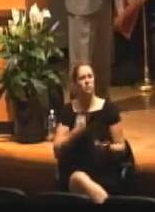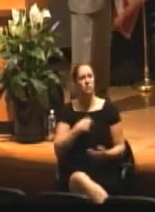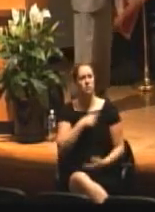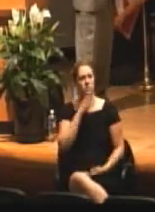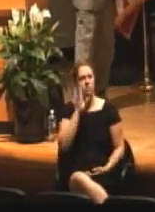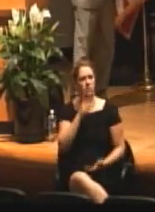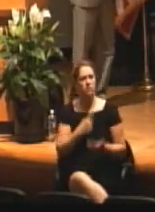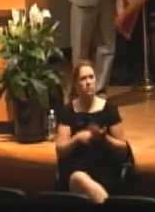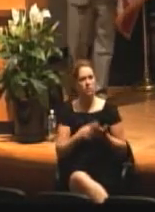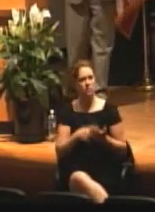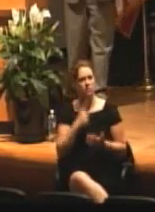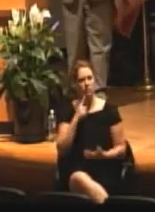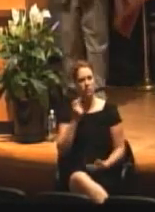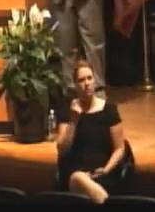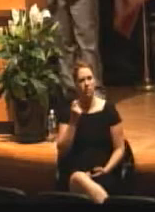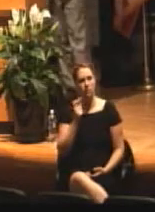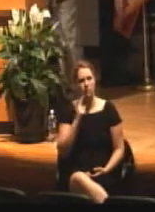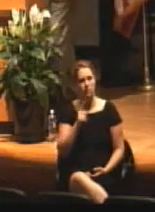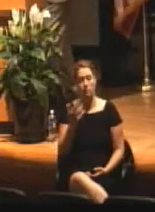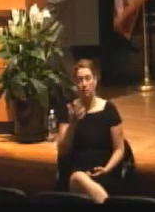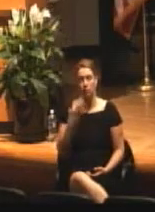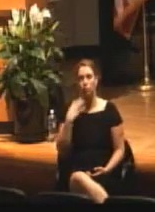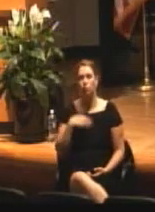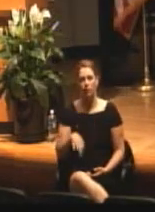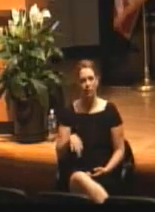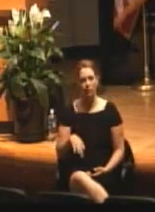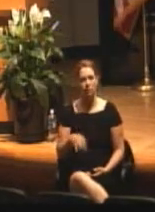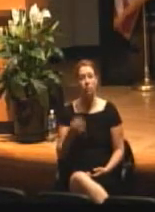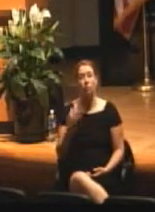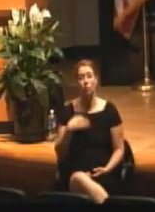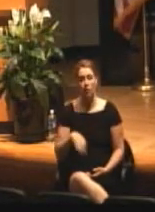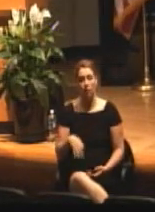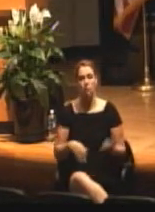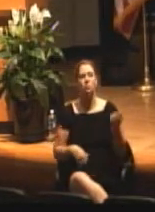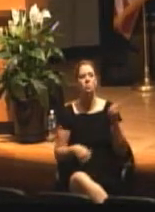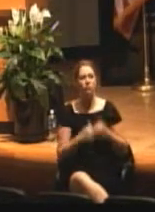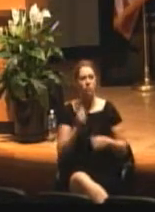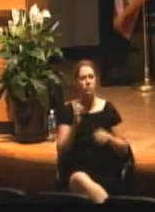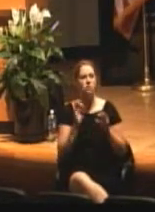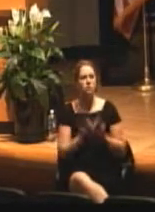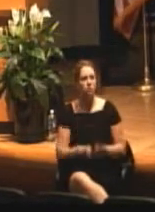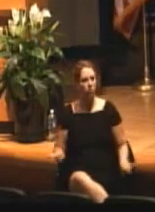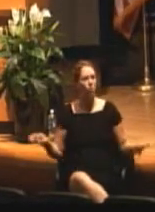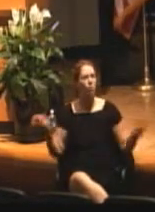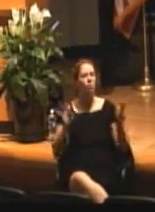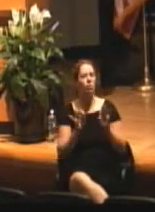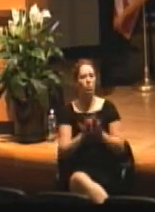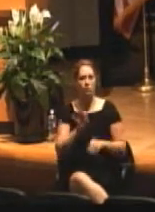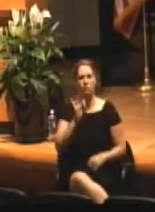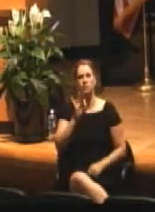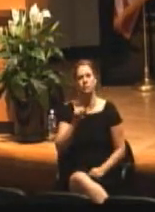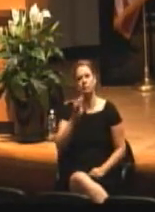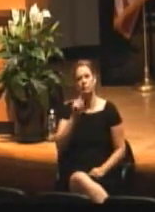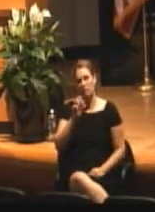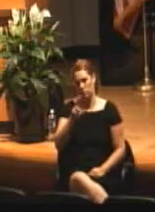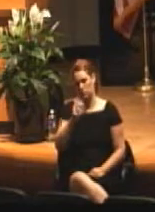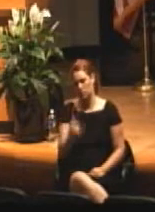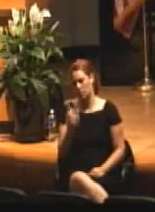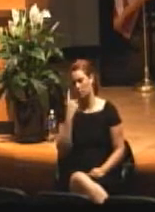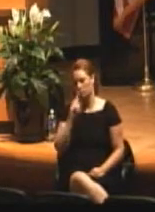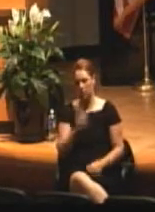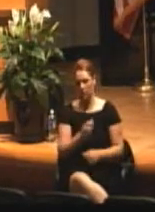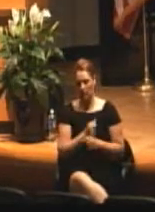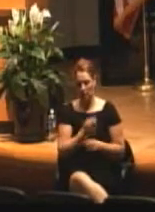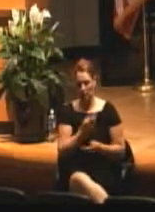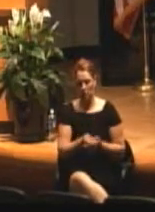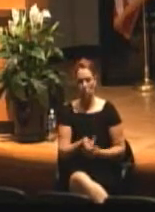the credit. Credit is the most important factor right now as far as getting a loan. And a credit score